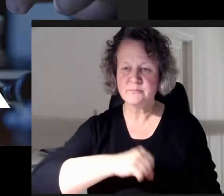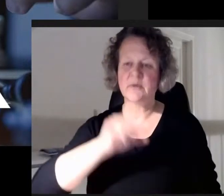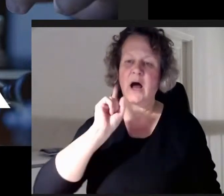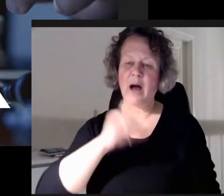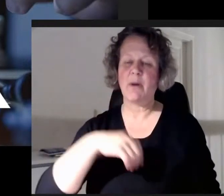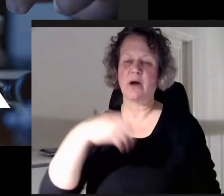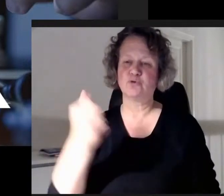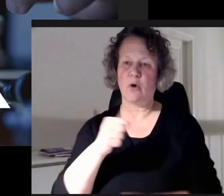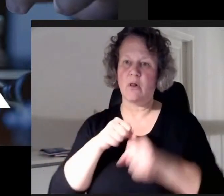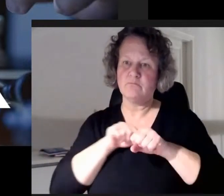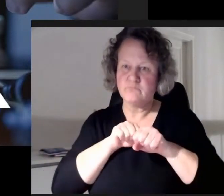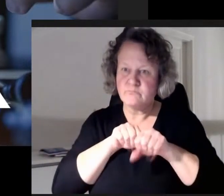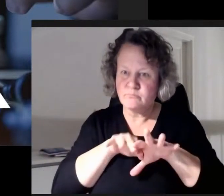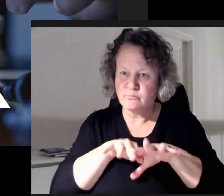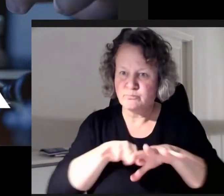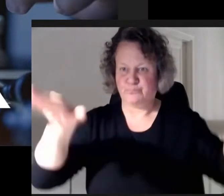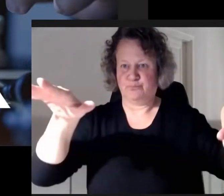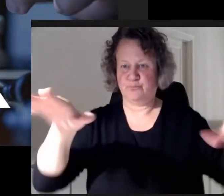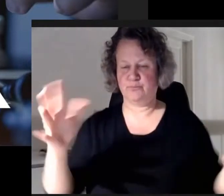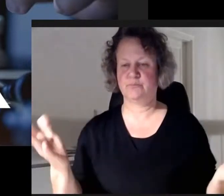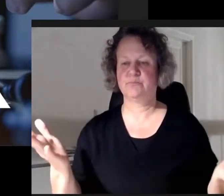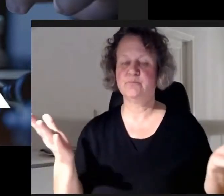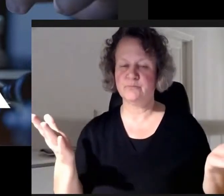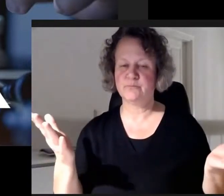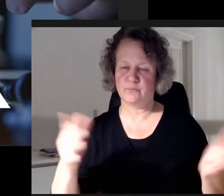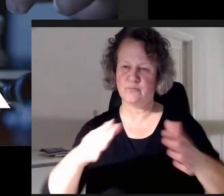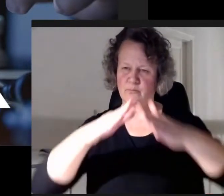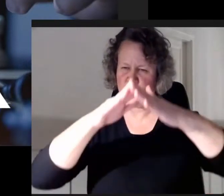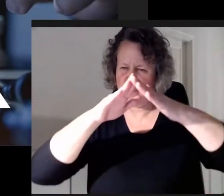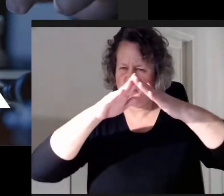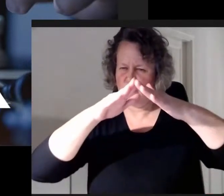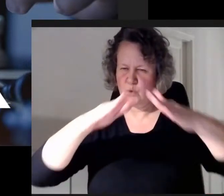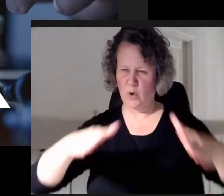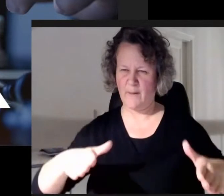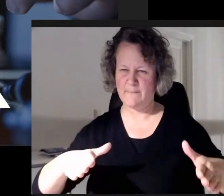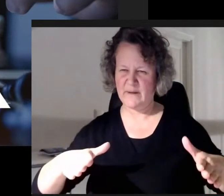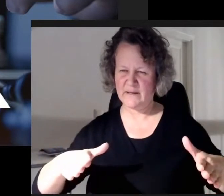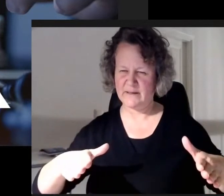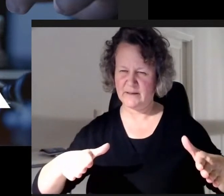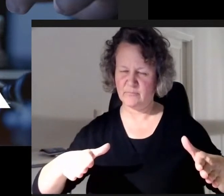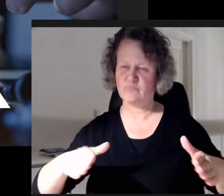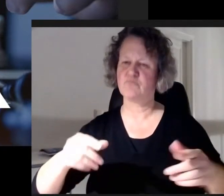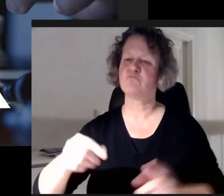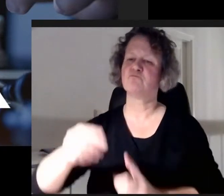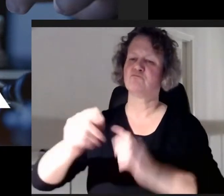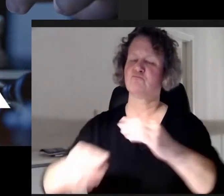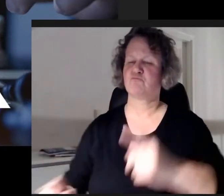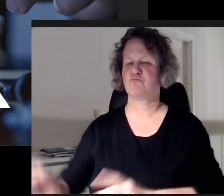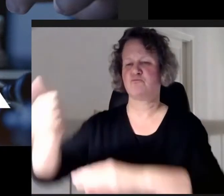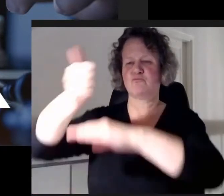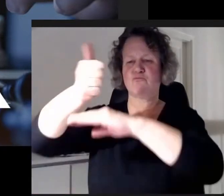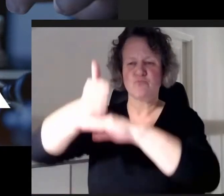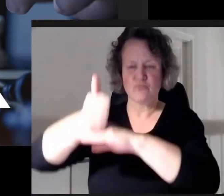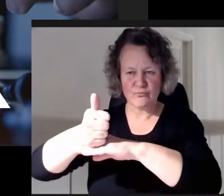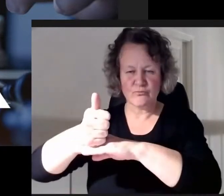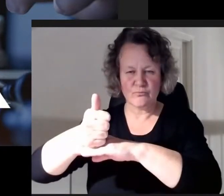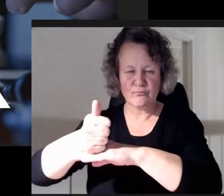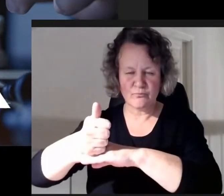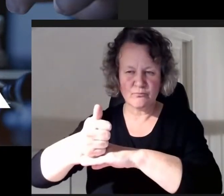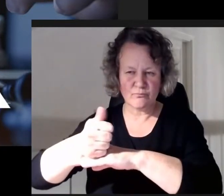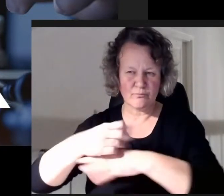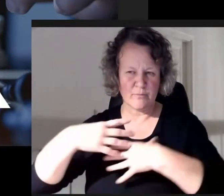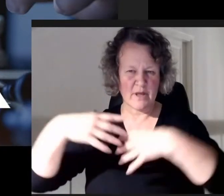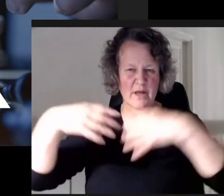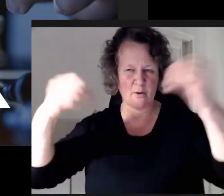this realizing moment with a great deal of charisma. You see this illustration, you see this